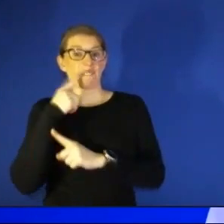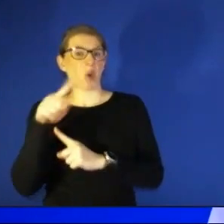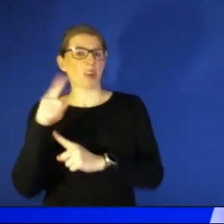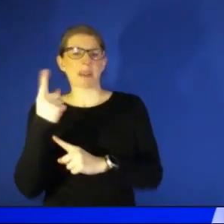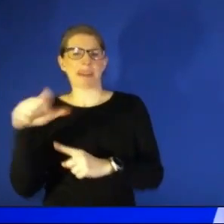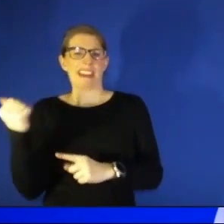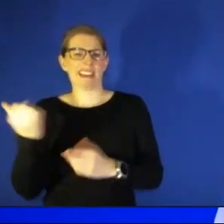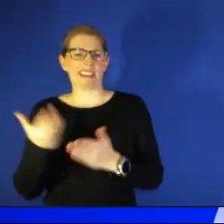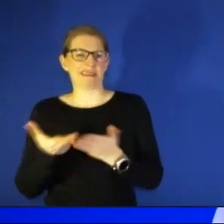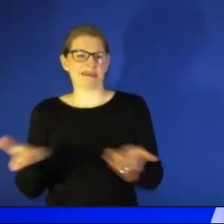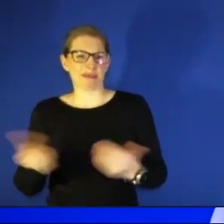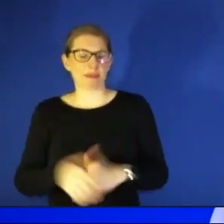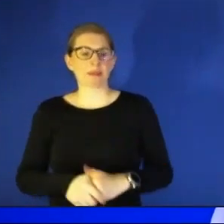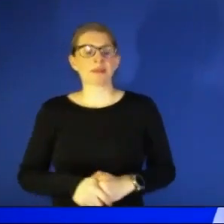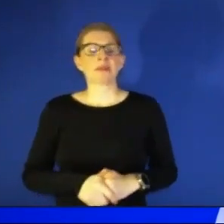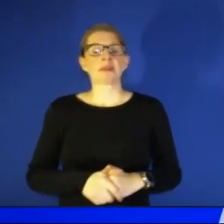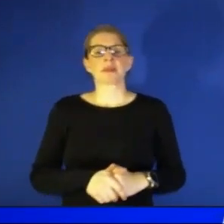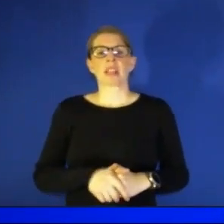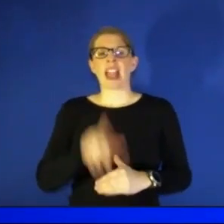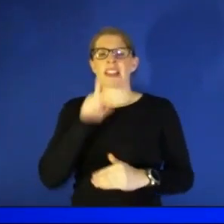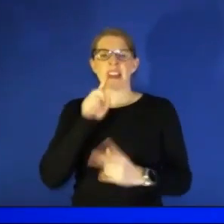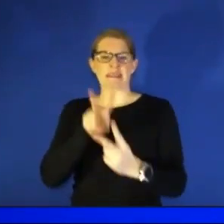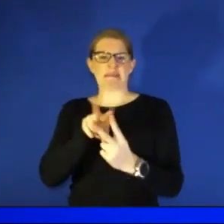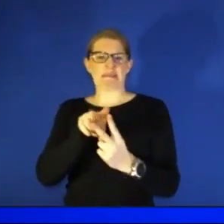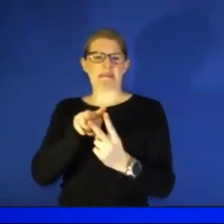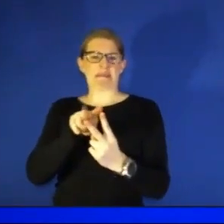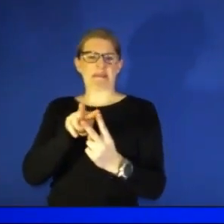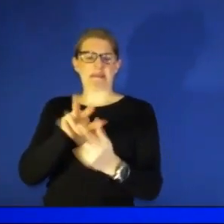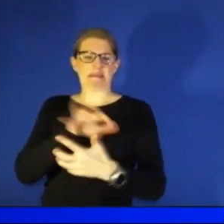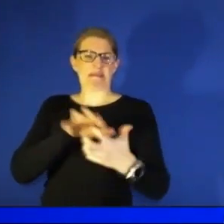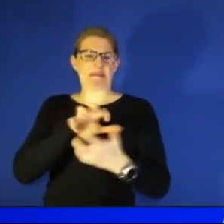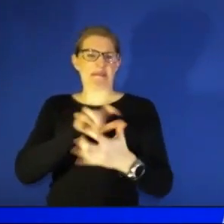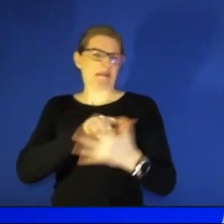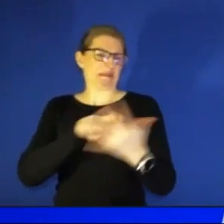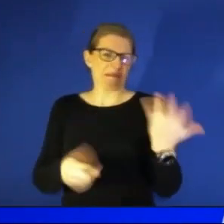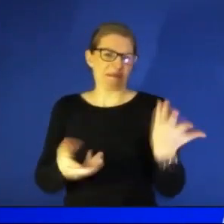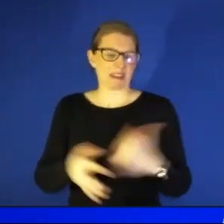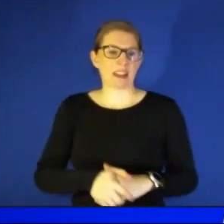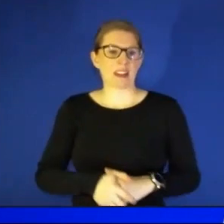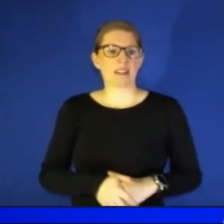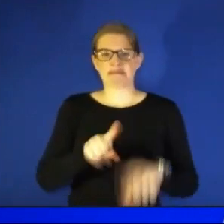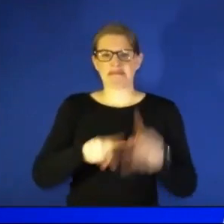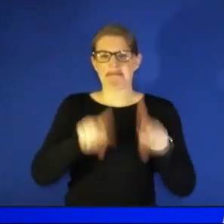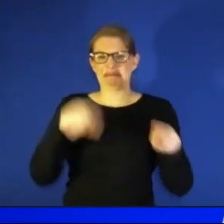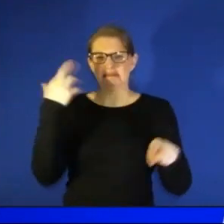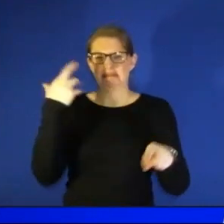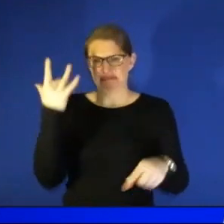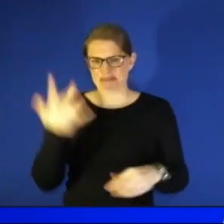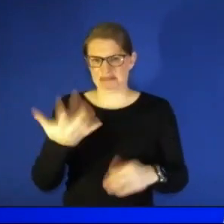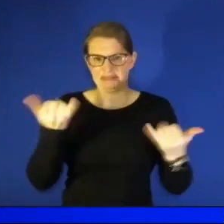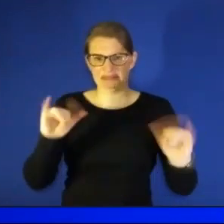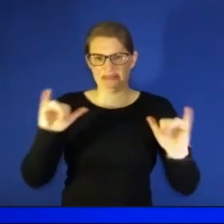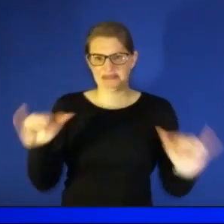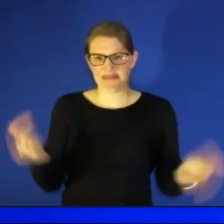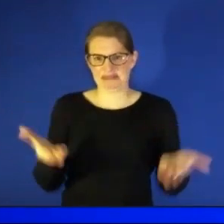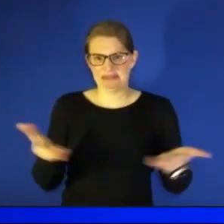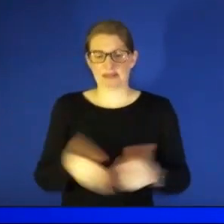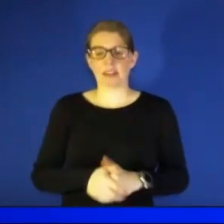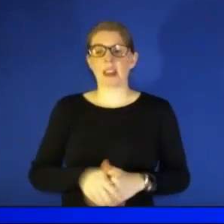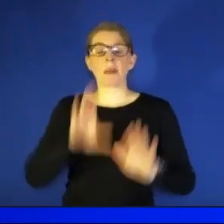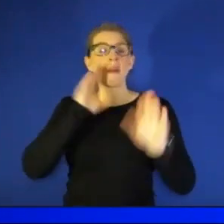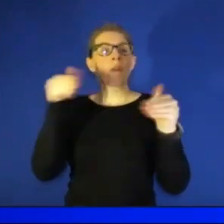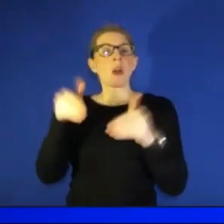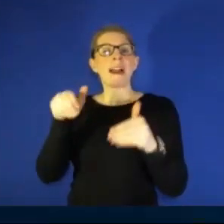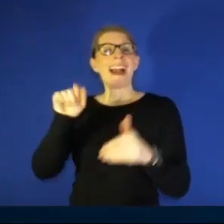as well. So I think it's a combination of those factors, and that's why we're really looking at and focusing on those active infections that come